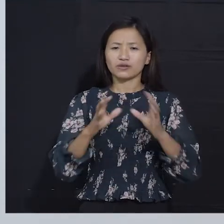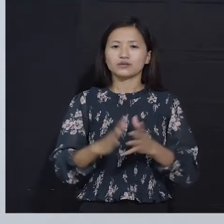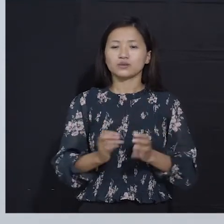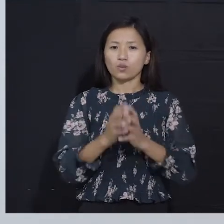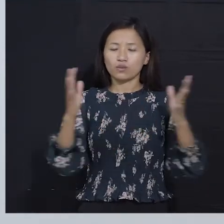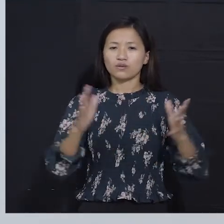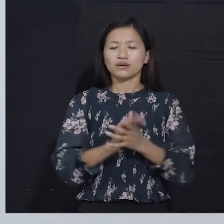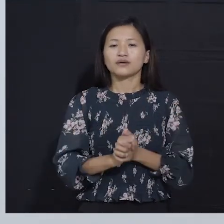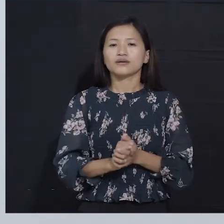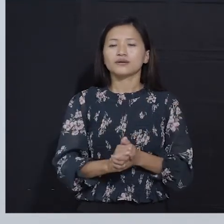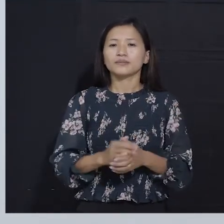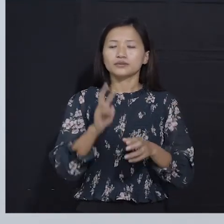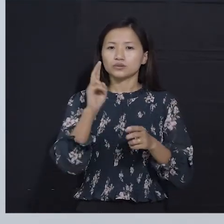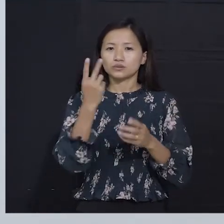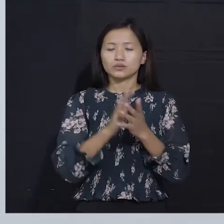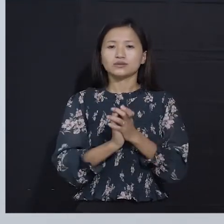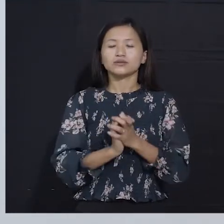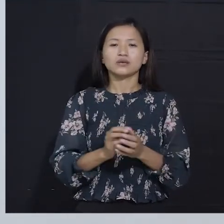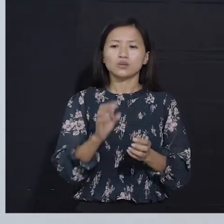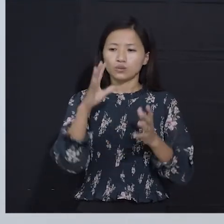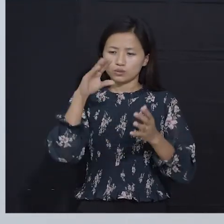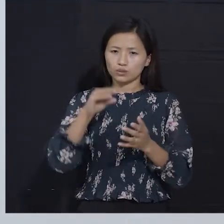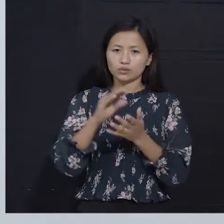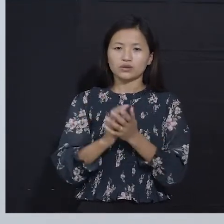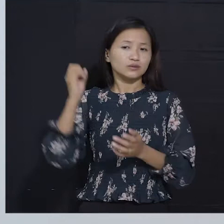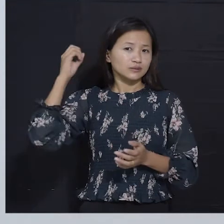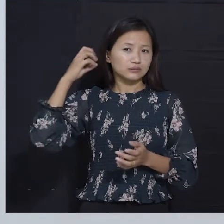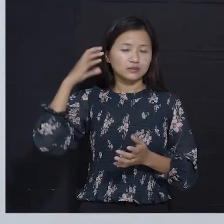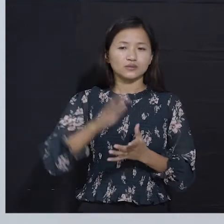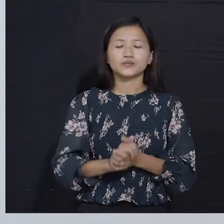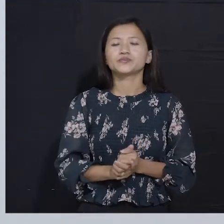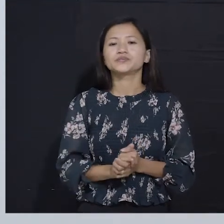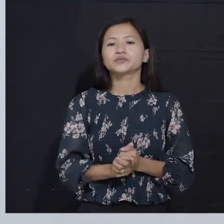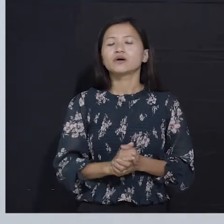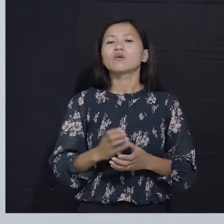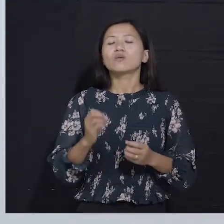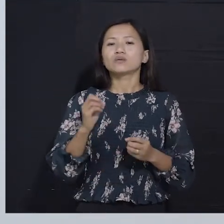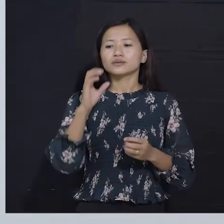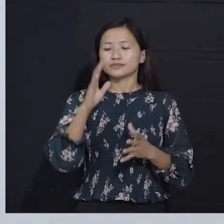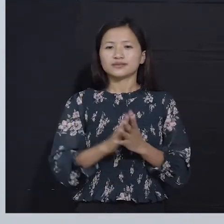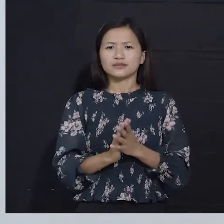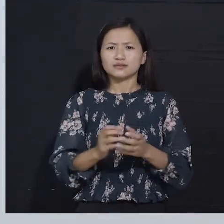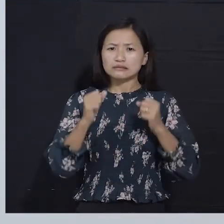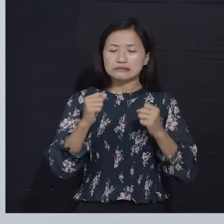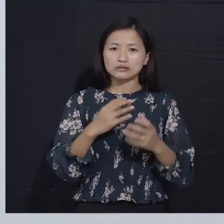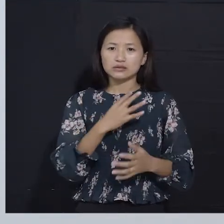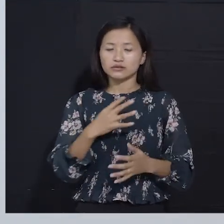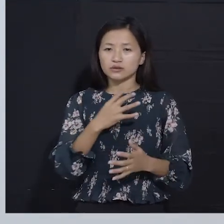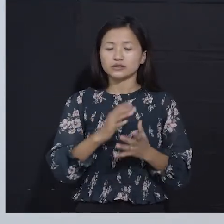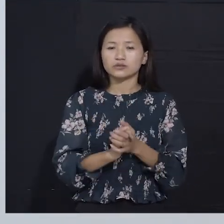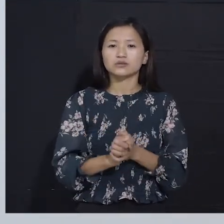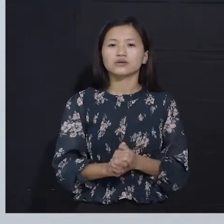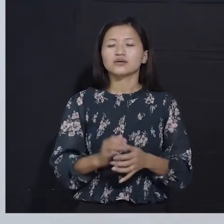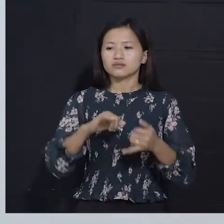means making a sound, a low growling sound, because you are in a danger or thinks the situation is